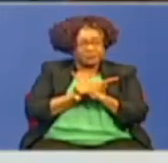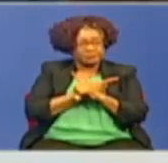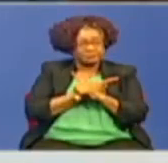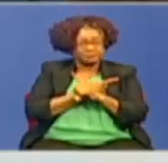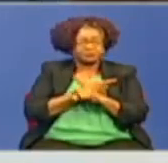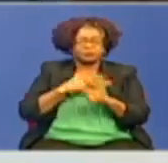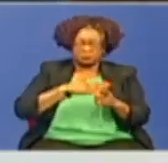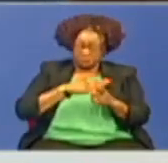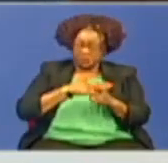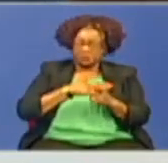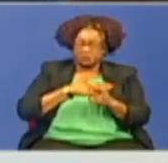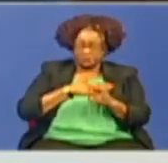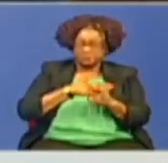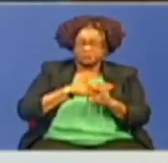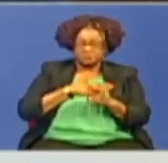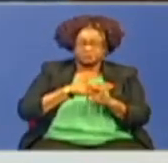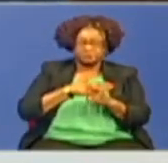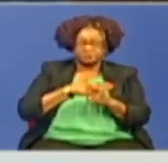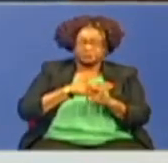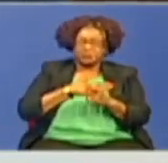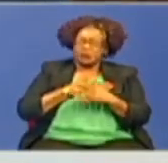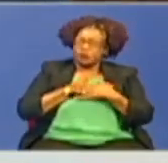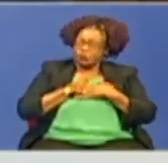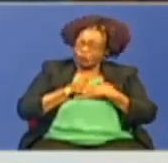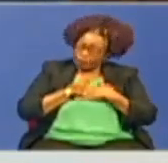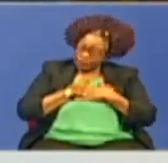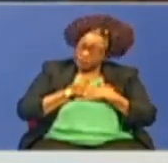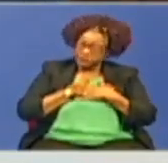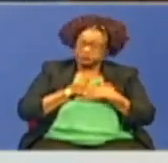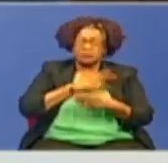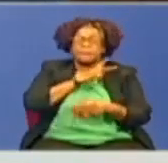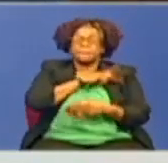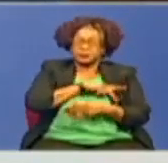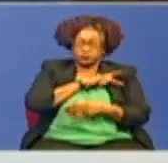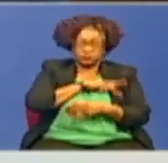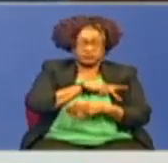I am an honest, passionate